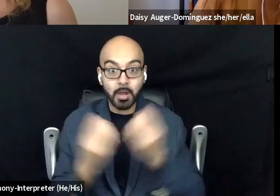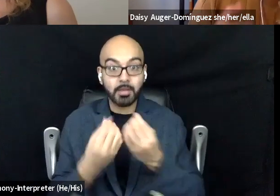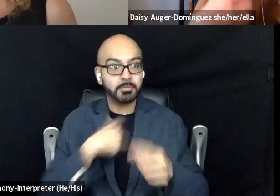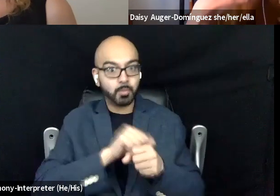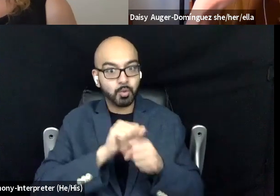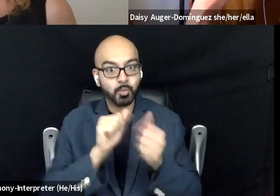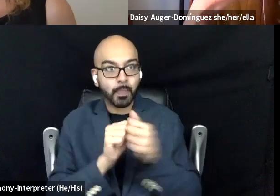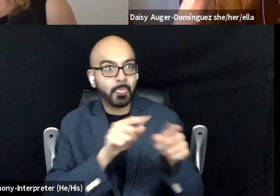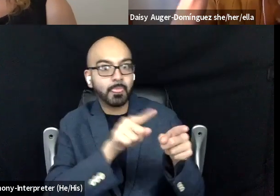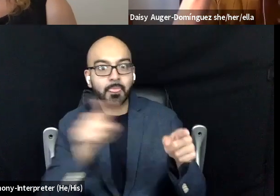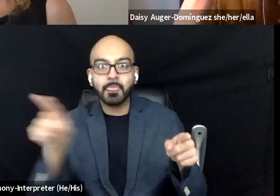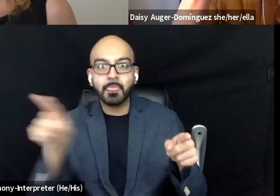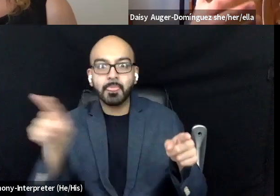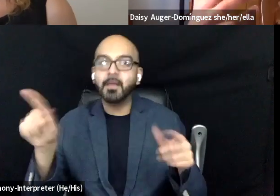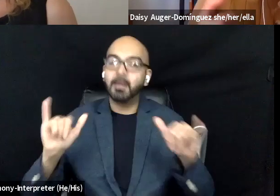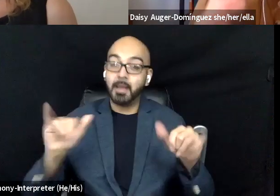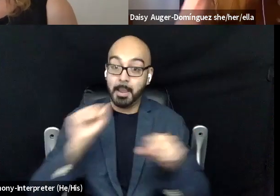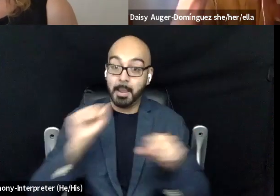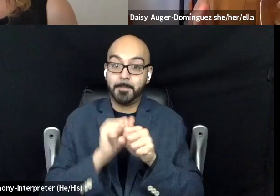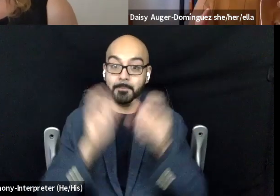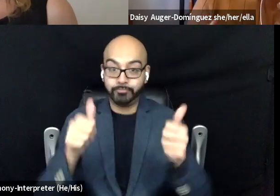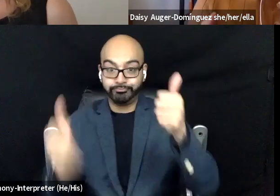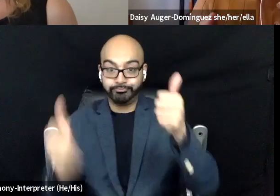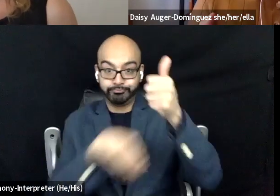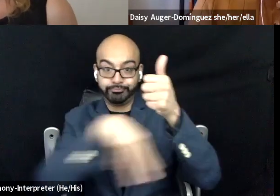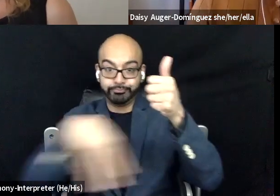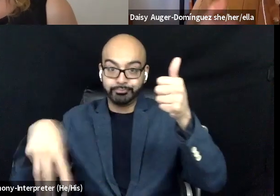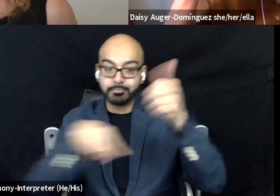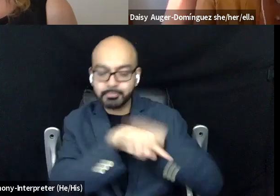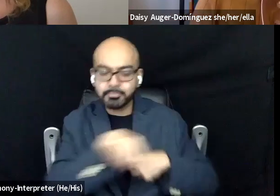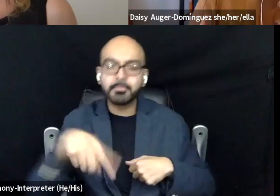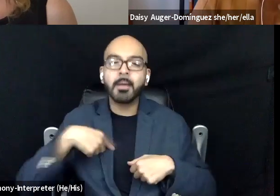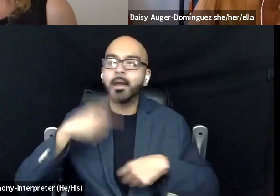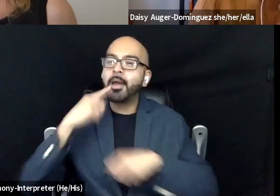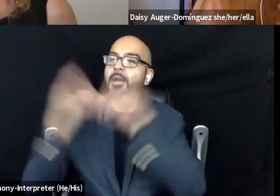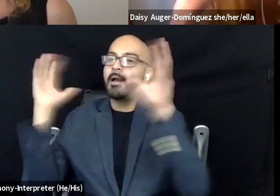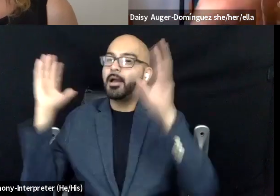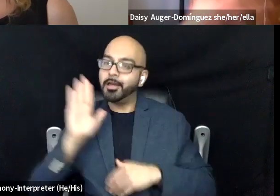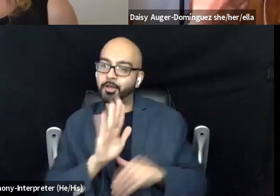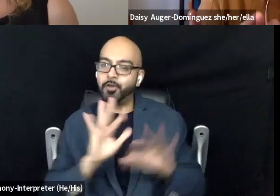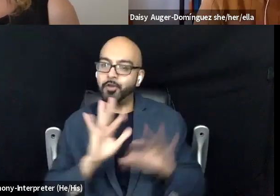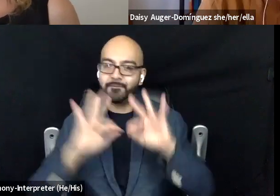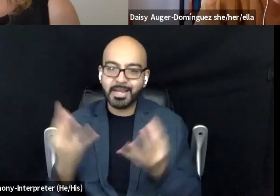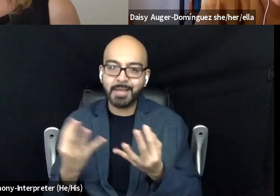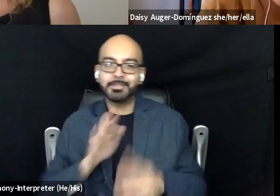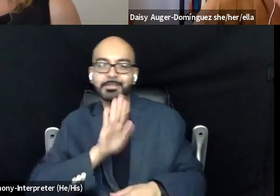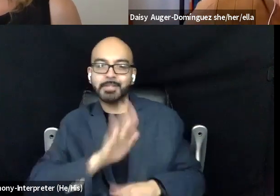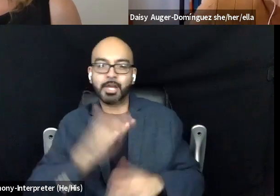with, I think of who they are and the families that they represent and the hope that they represent. And that's inspiration